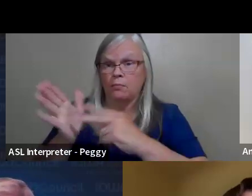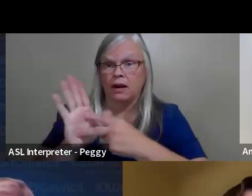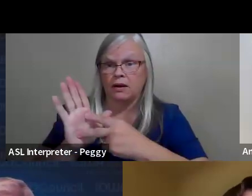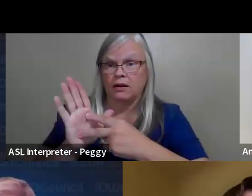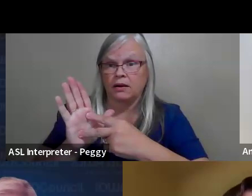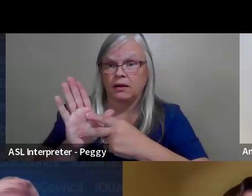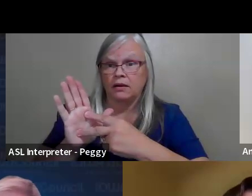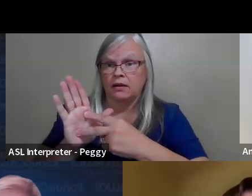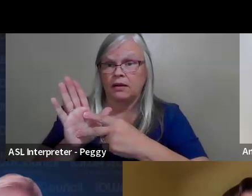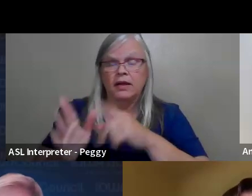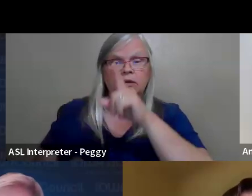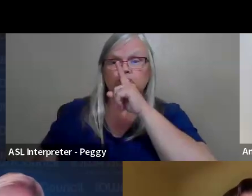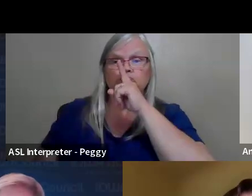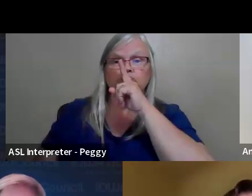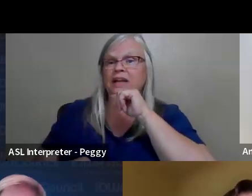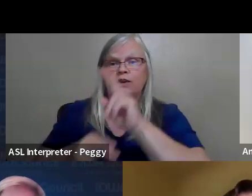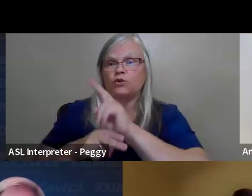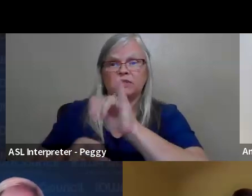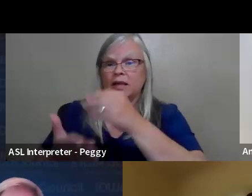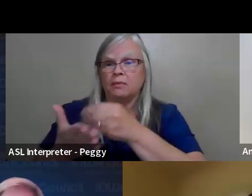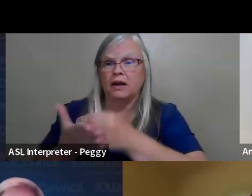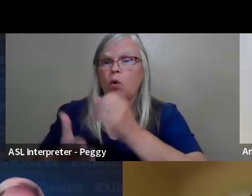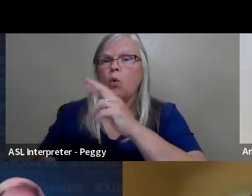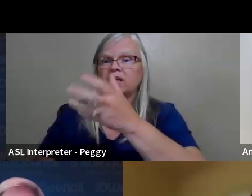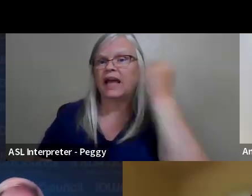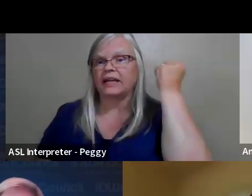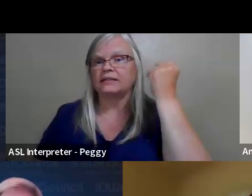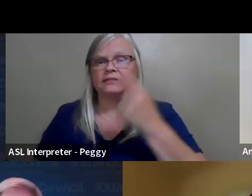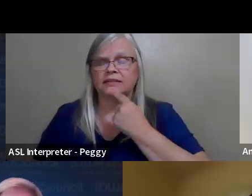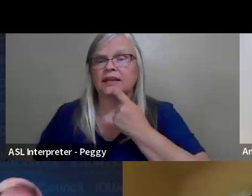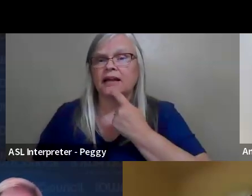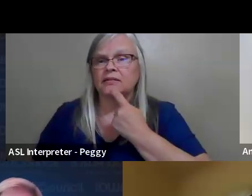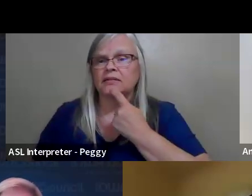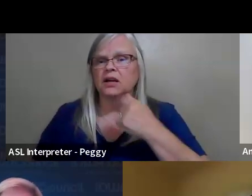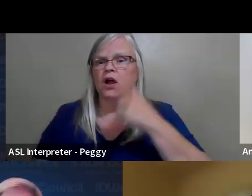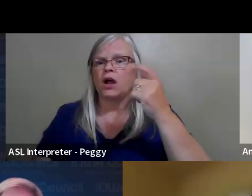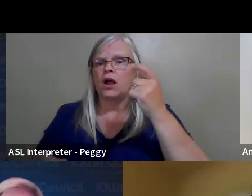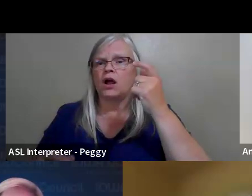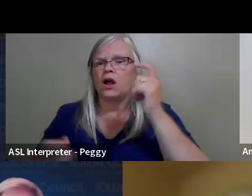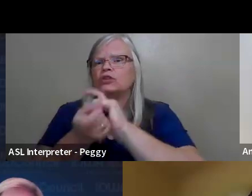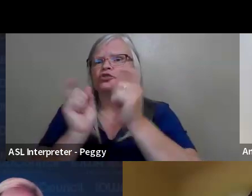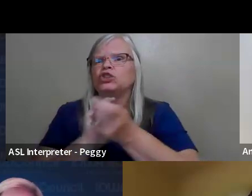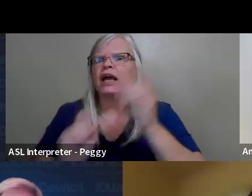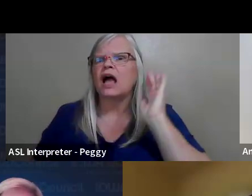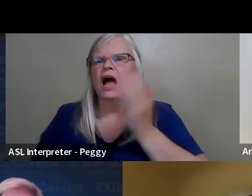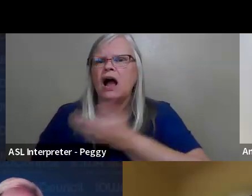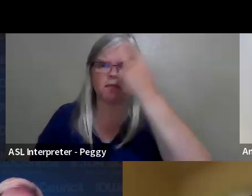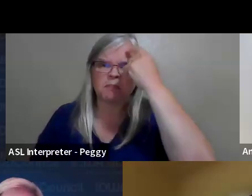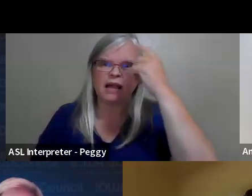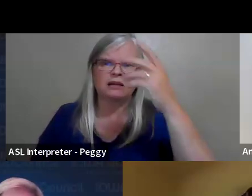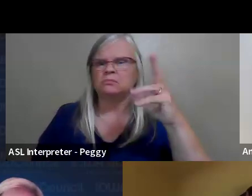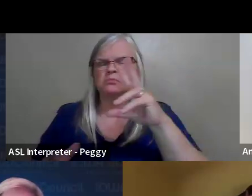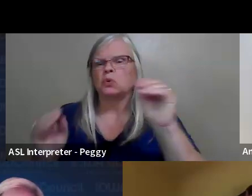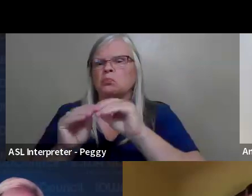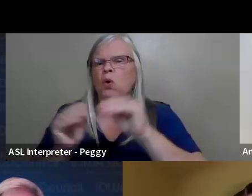use the money at all, or to just take it away and say, we've changed our mind, that money's no longer